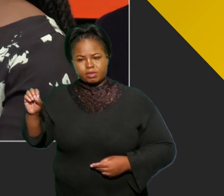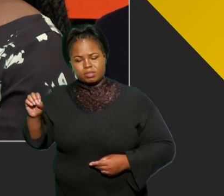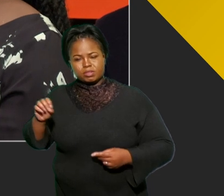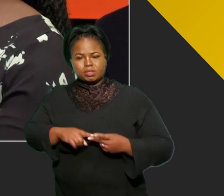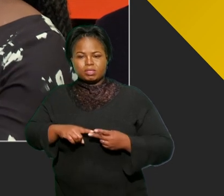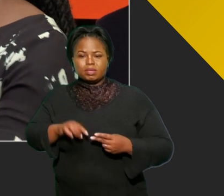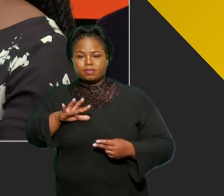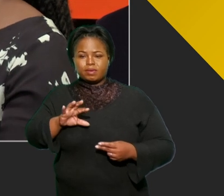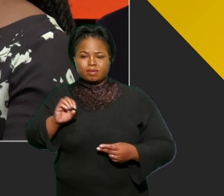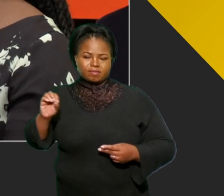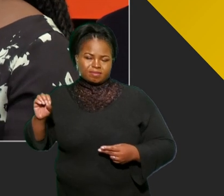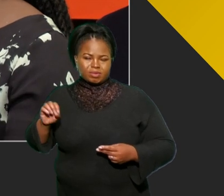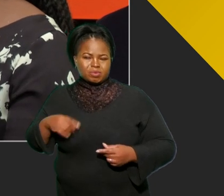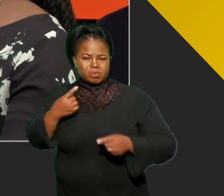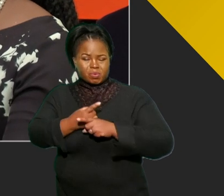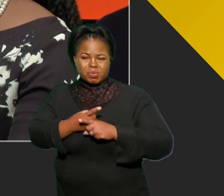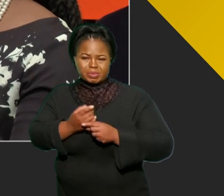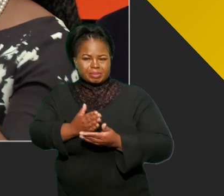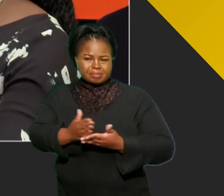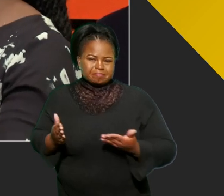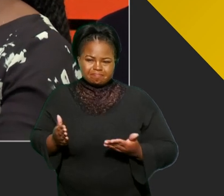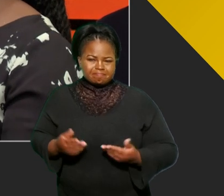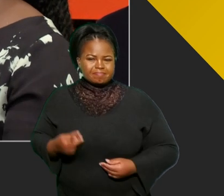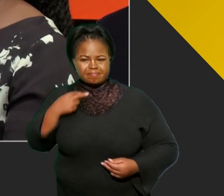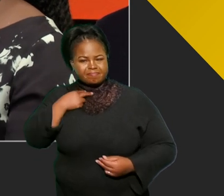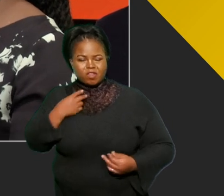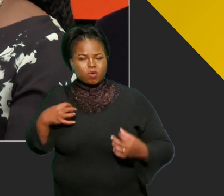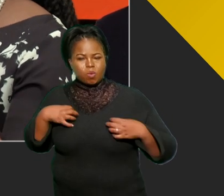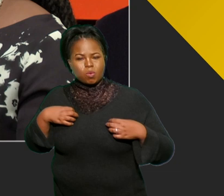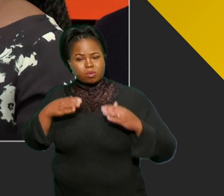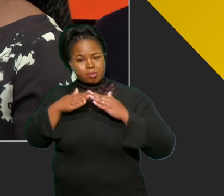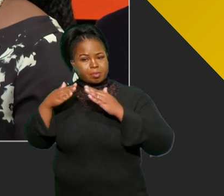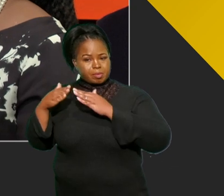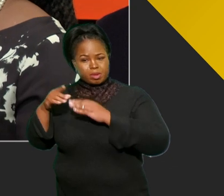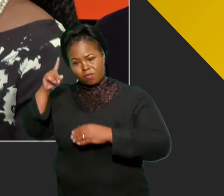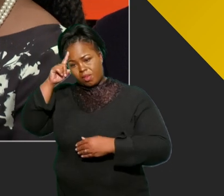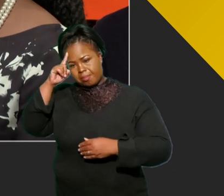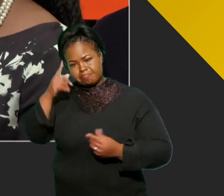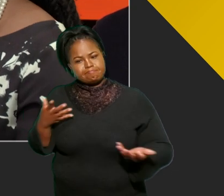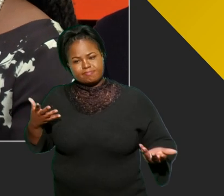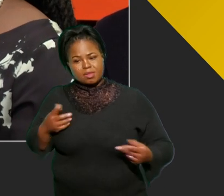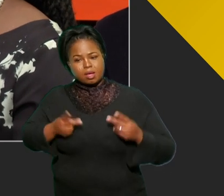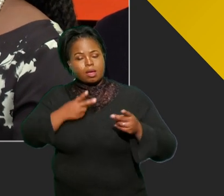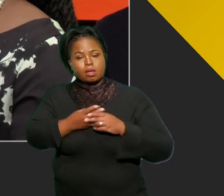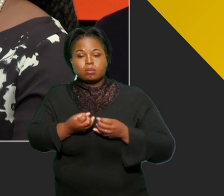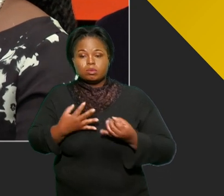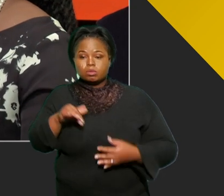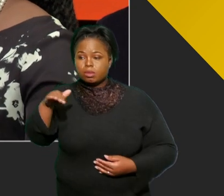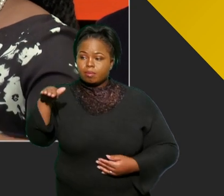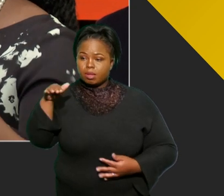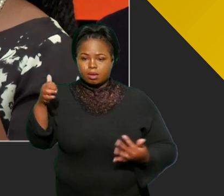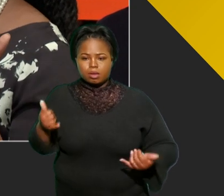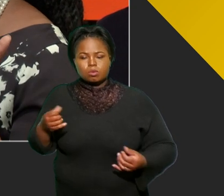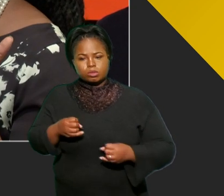And certainly there are not enough mechanisms to promote black ownership. Mm. I have also started seeing many of the banks now who are starting